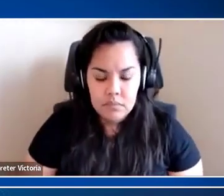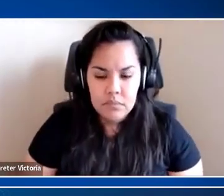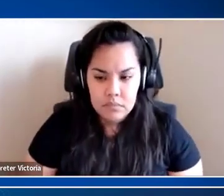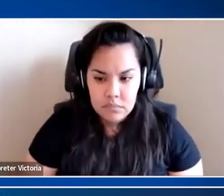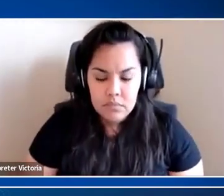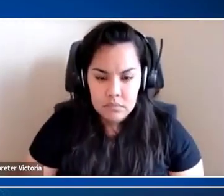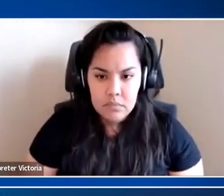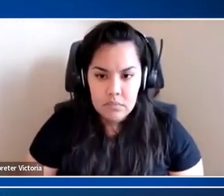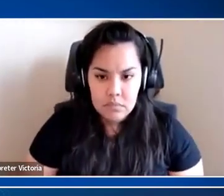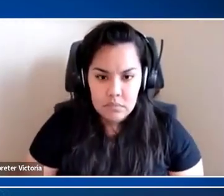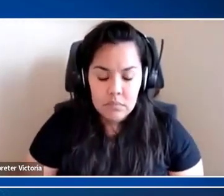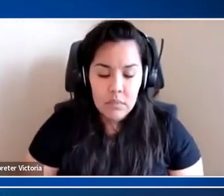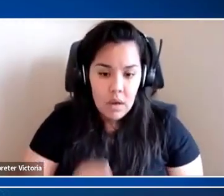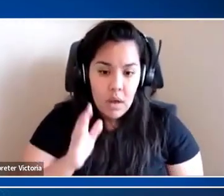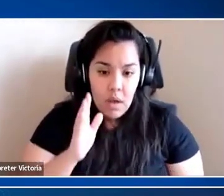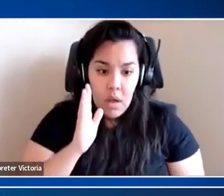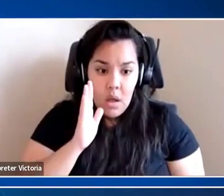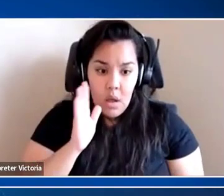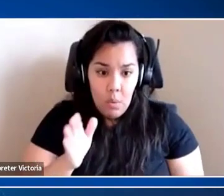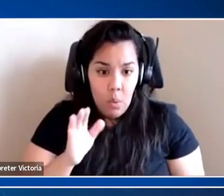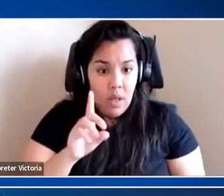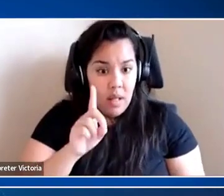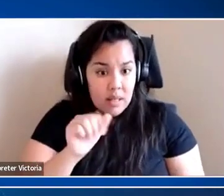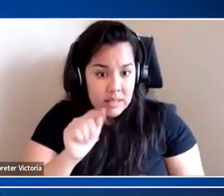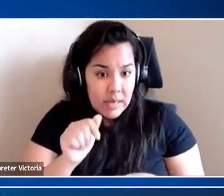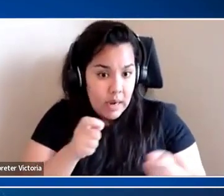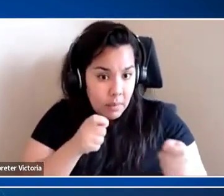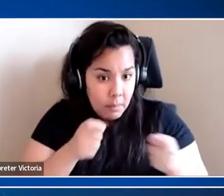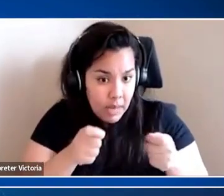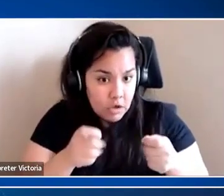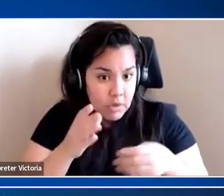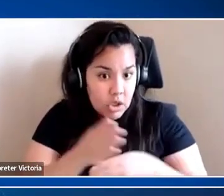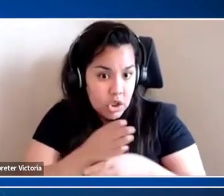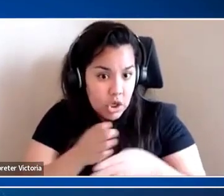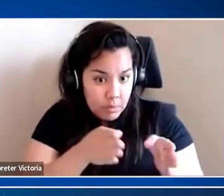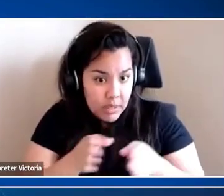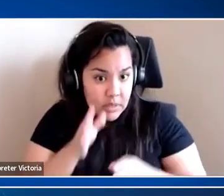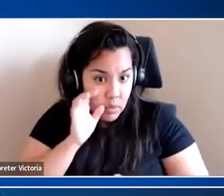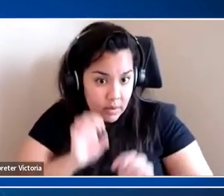Will data management and sharing plan be evaluated differently with the new framework?